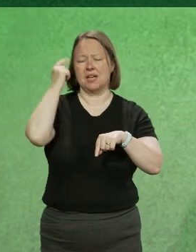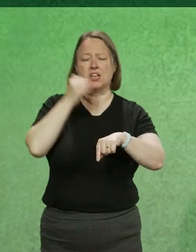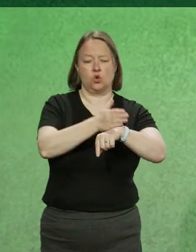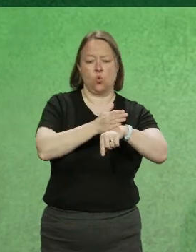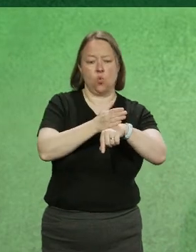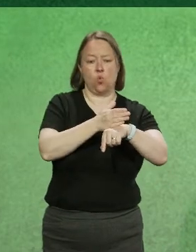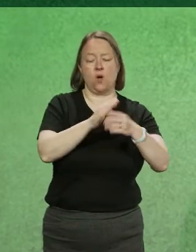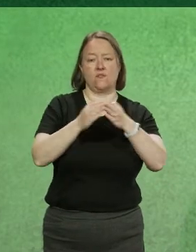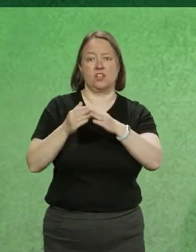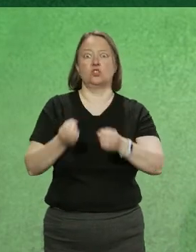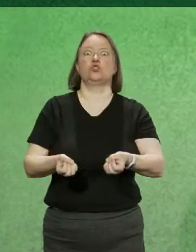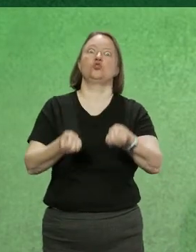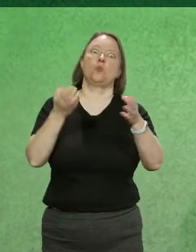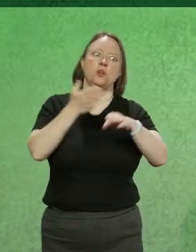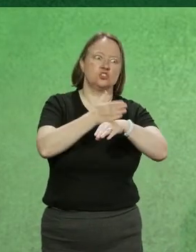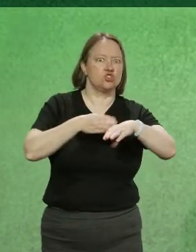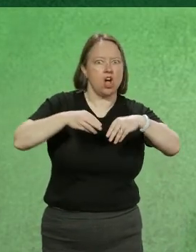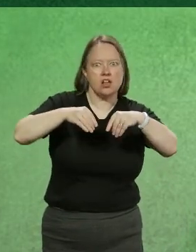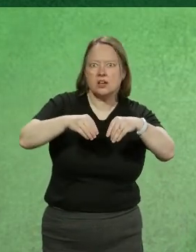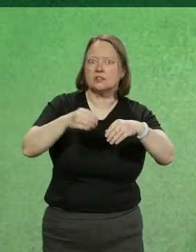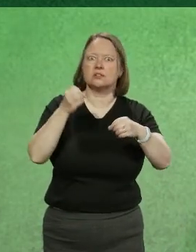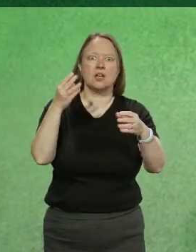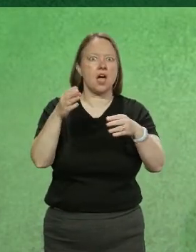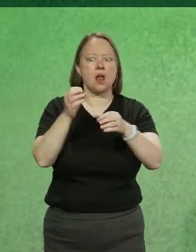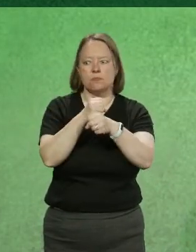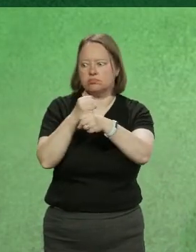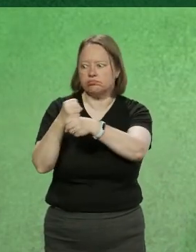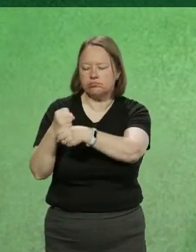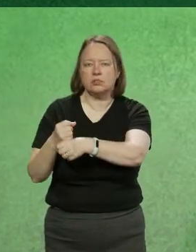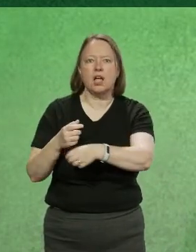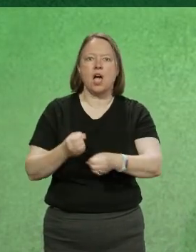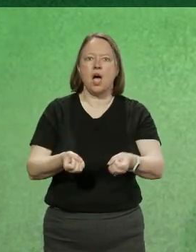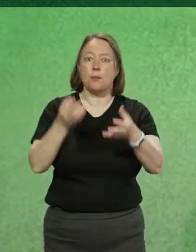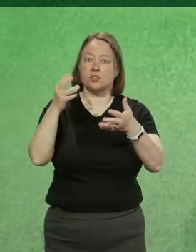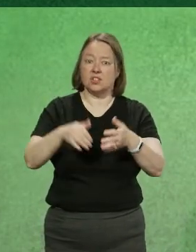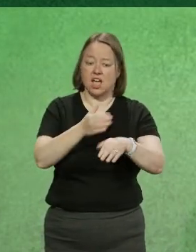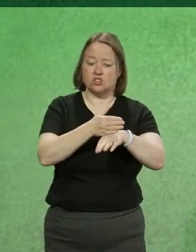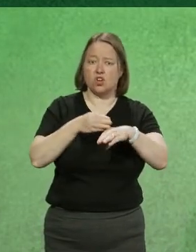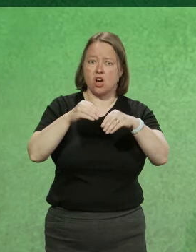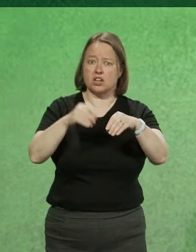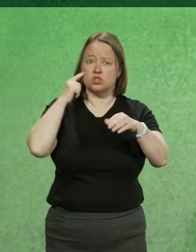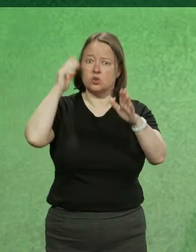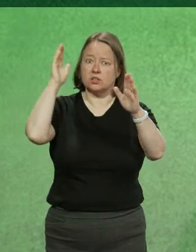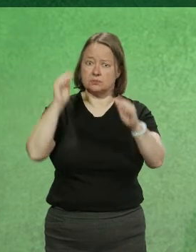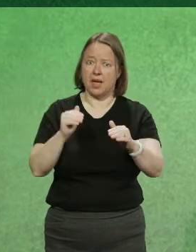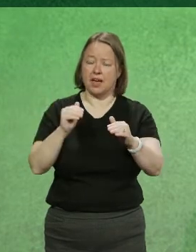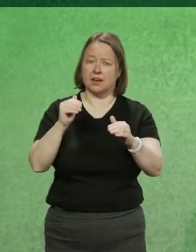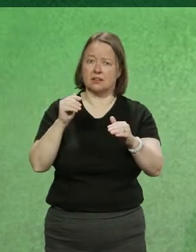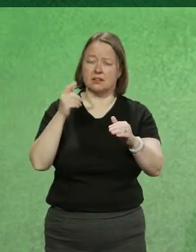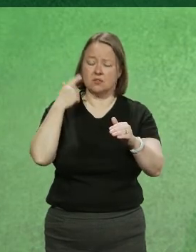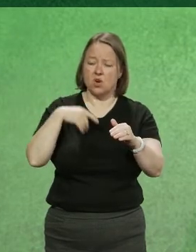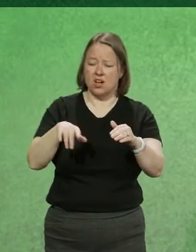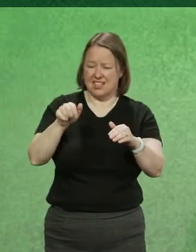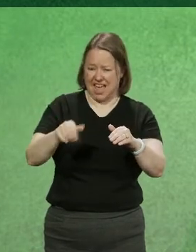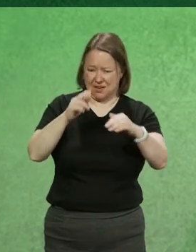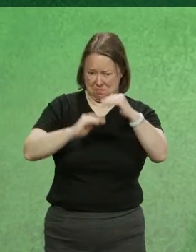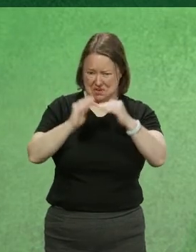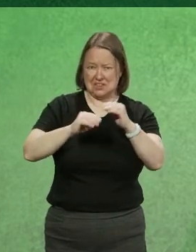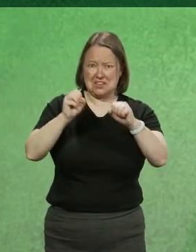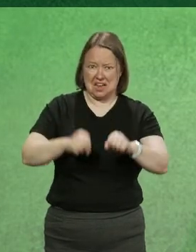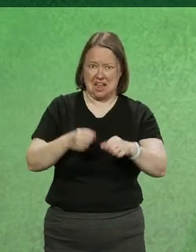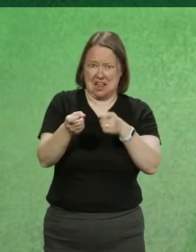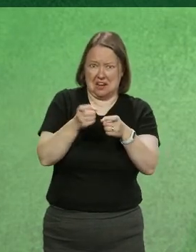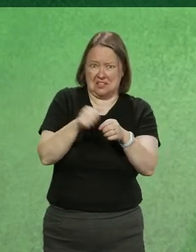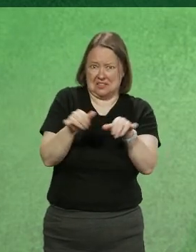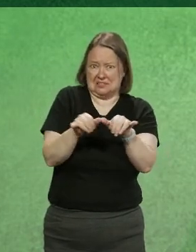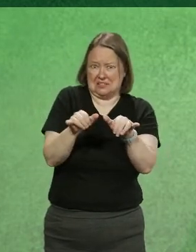much sawdust and it has so much wood production, how much of that sawdust do you expect the capacity to be able to handle? And what